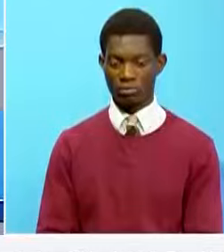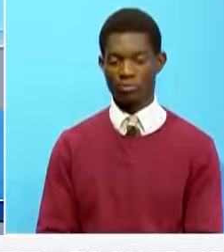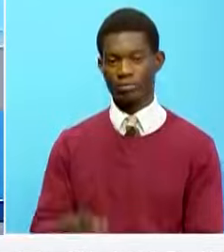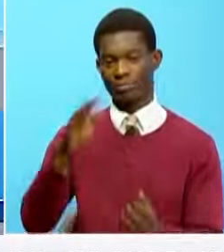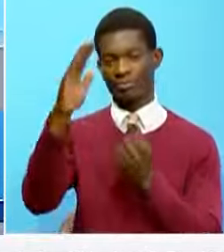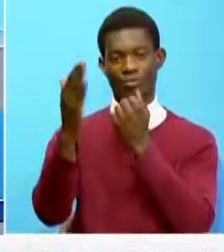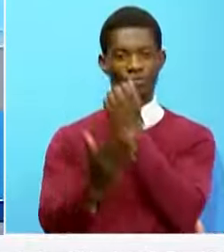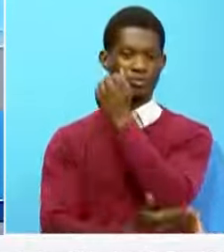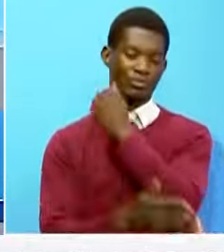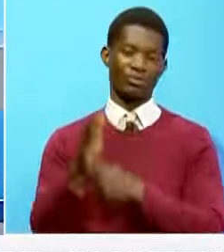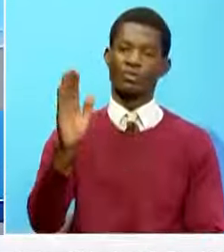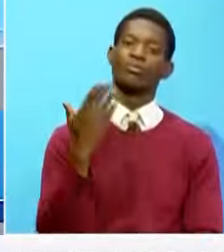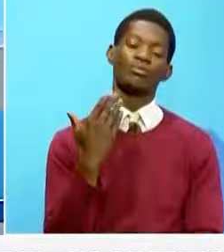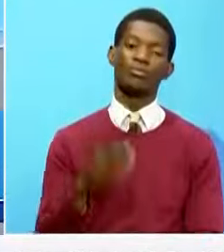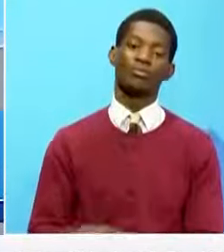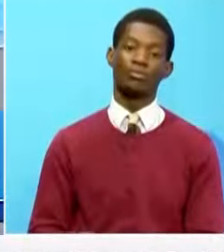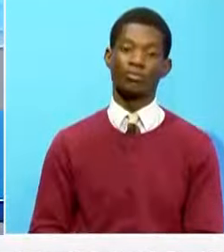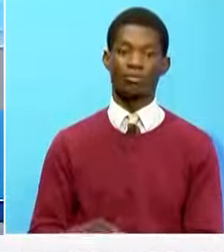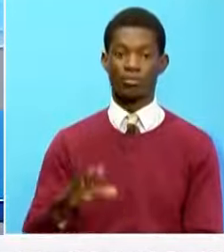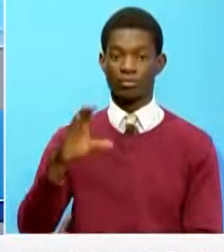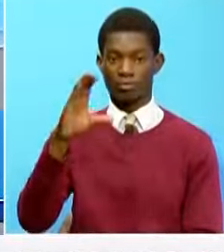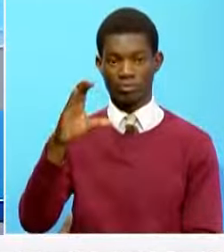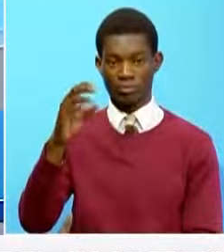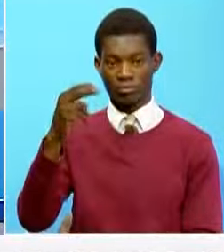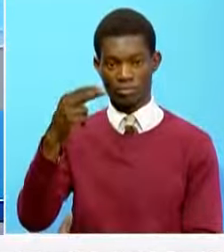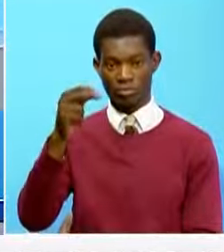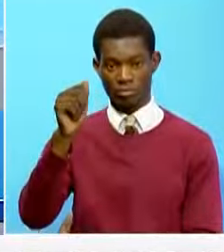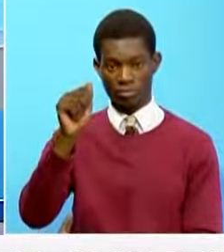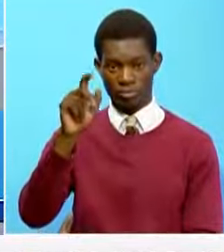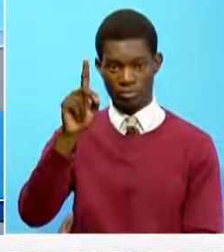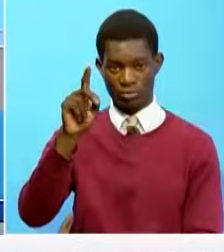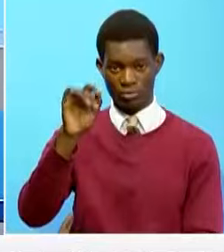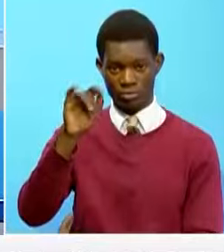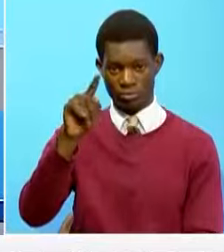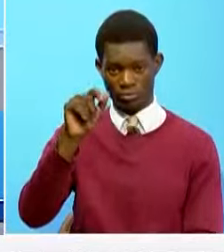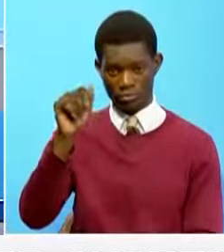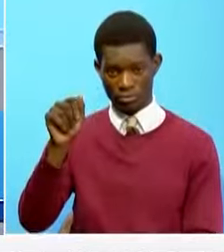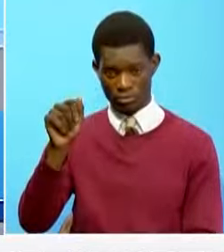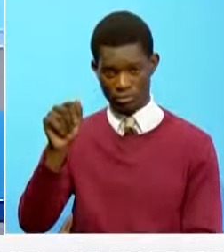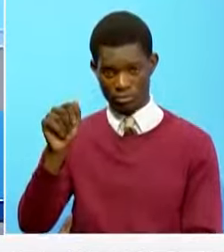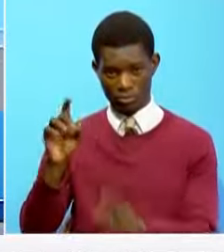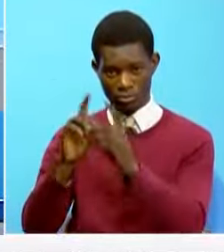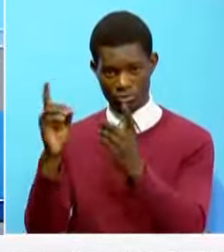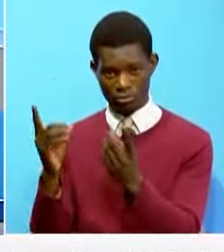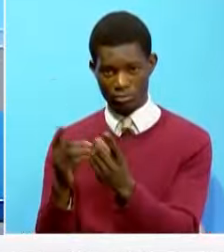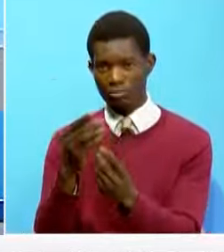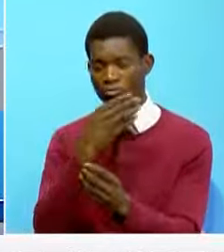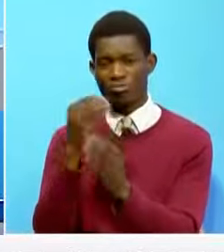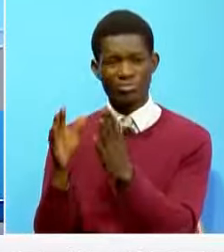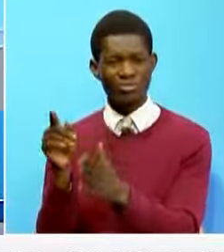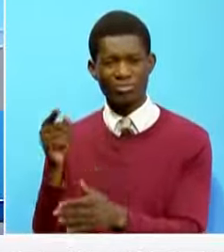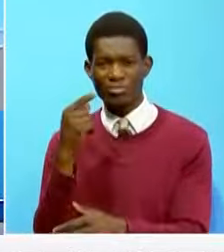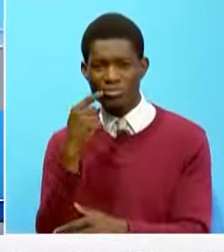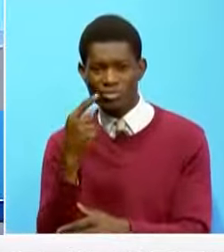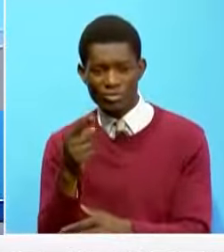Welcome back. Chadiza District Commissioner Malan Zimbasi's government is repairing the damaged sewer system at Chadiza